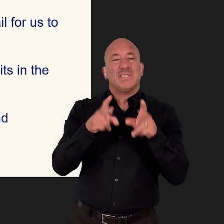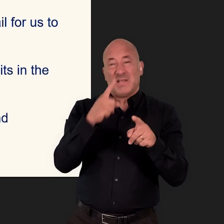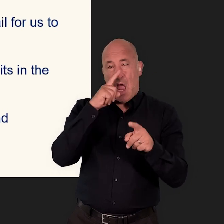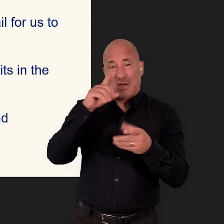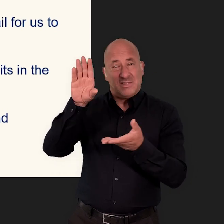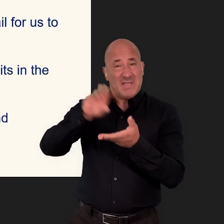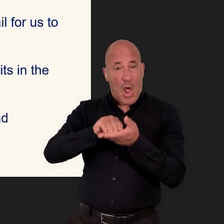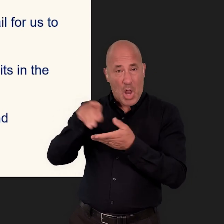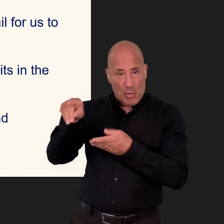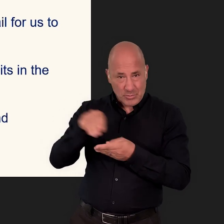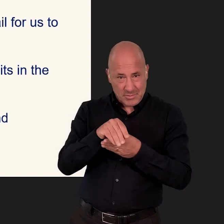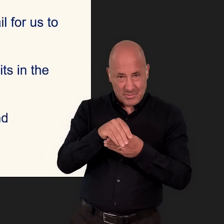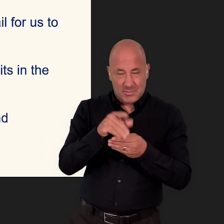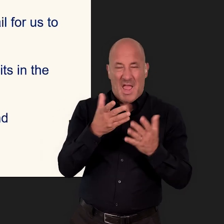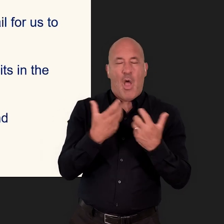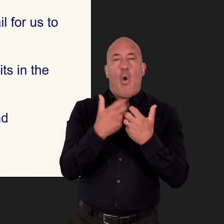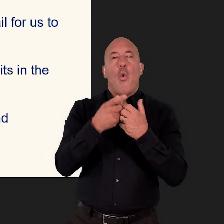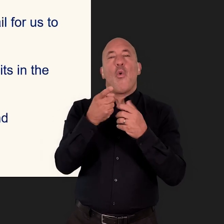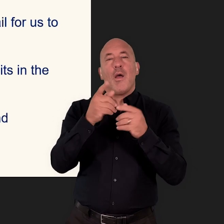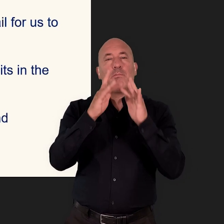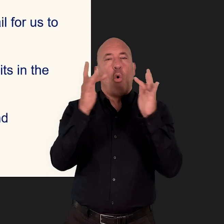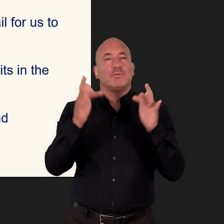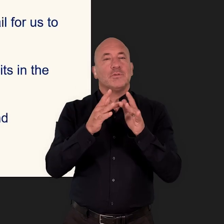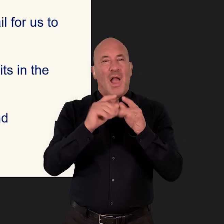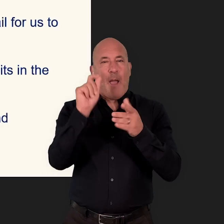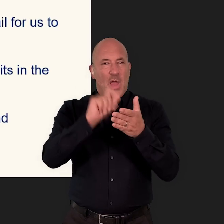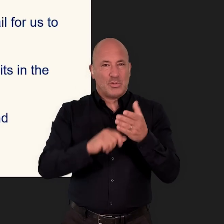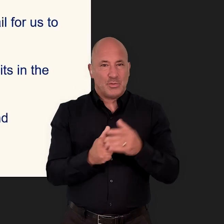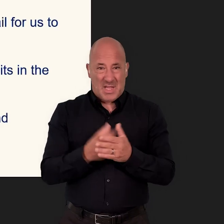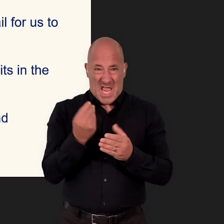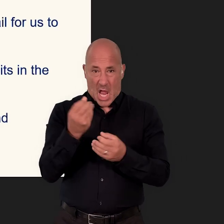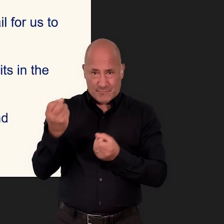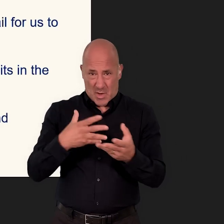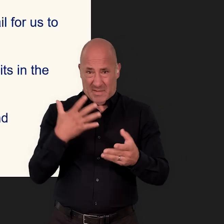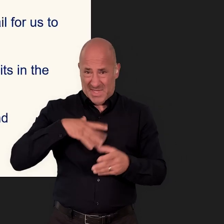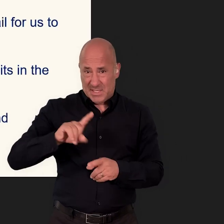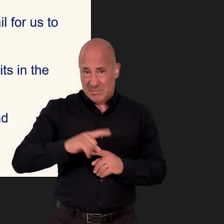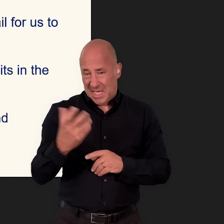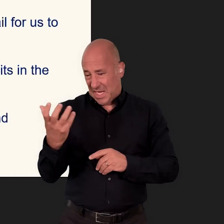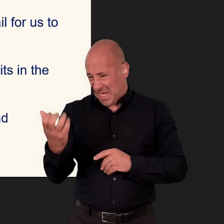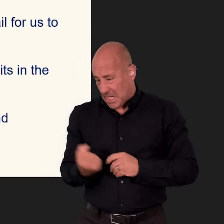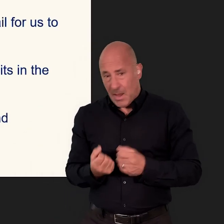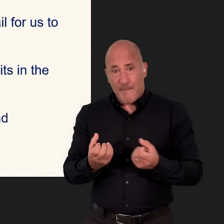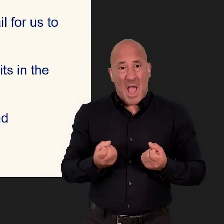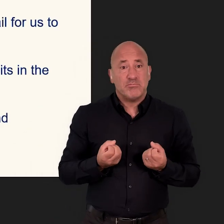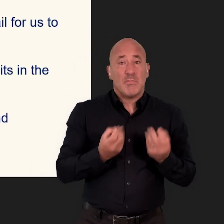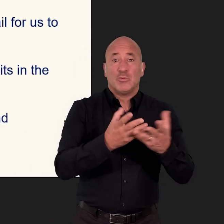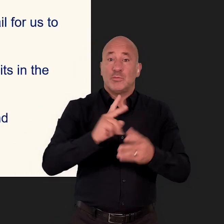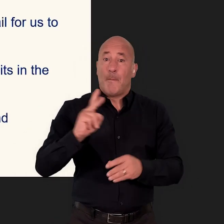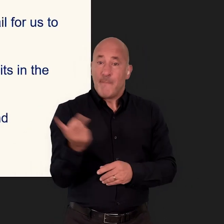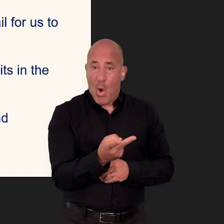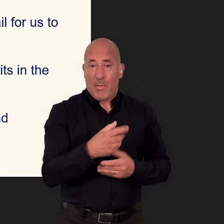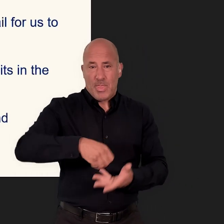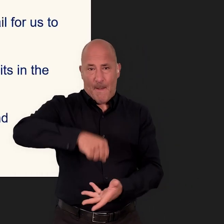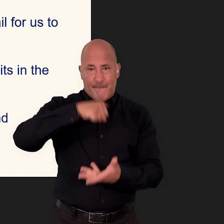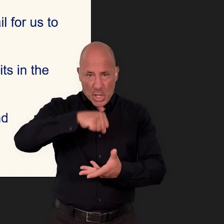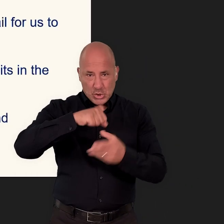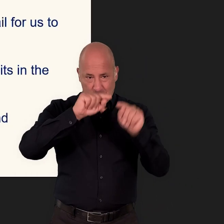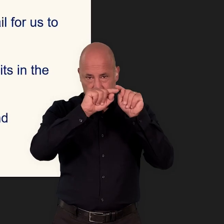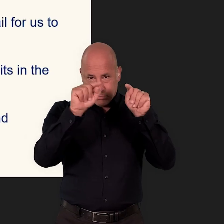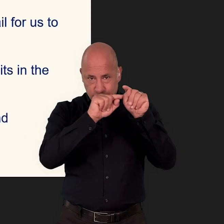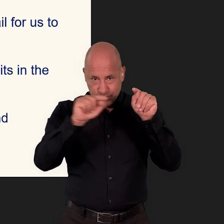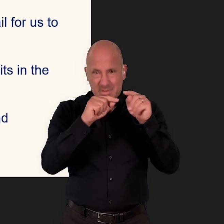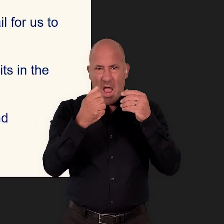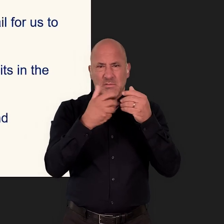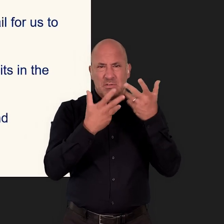system when you access the full application portal. Your cash flow must include both income and expenditure, with